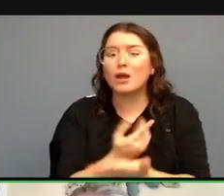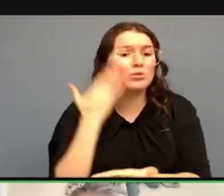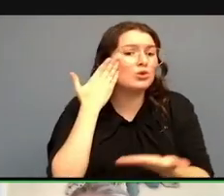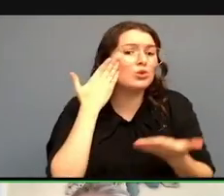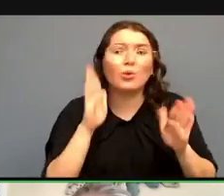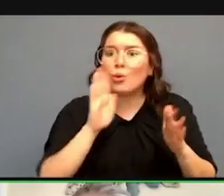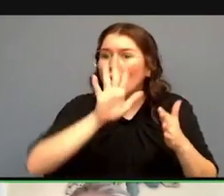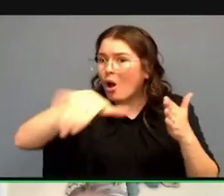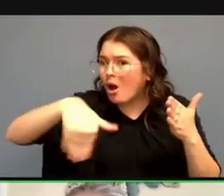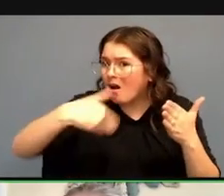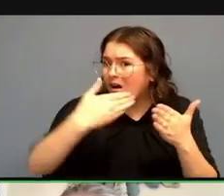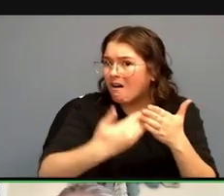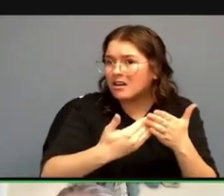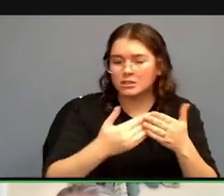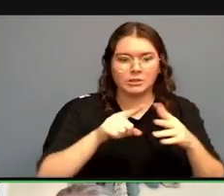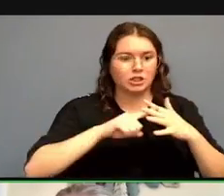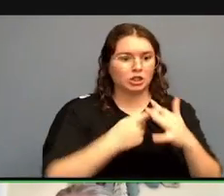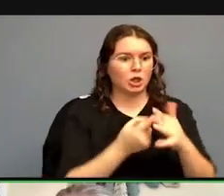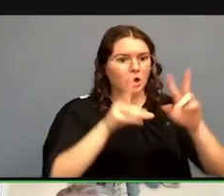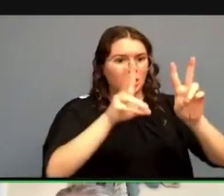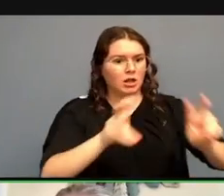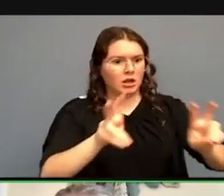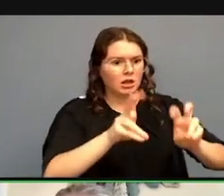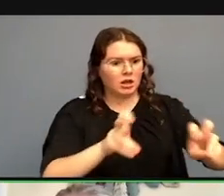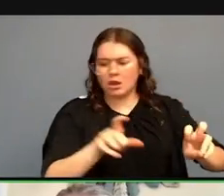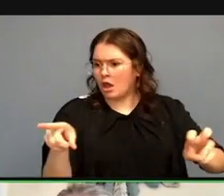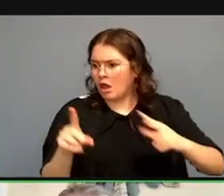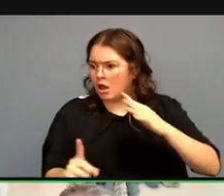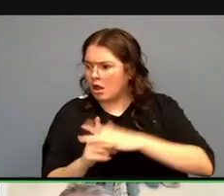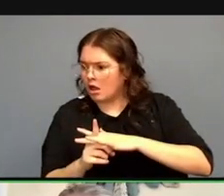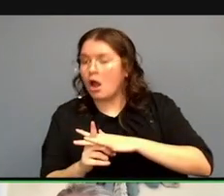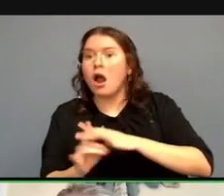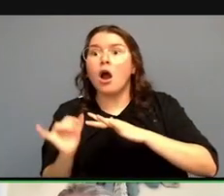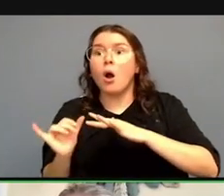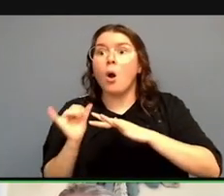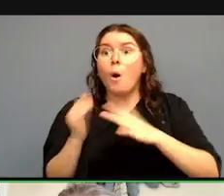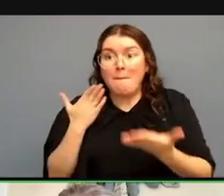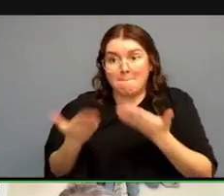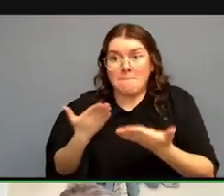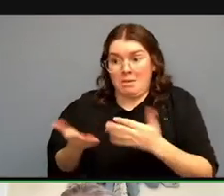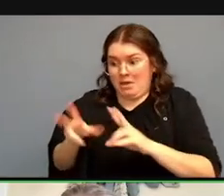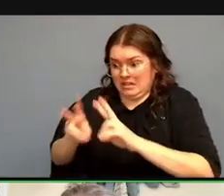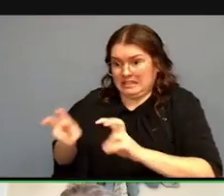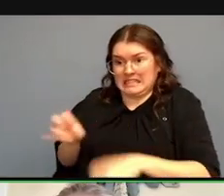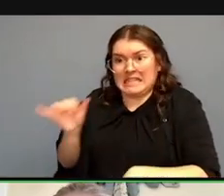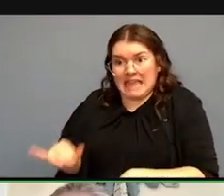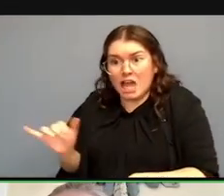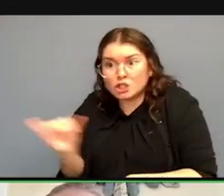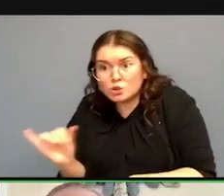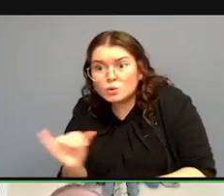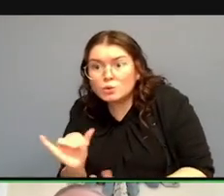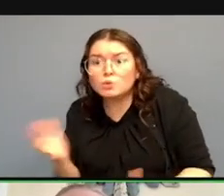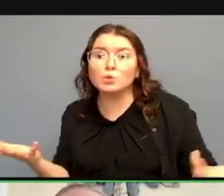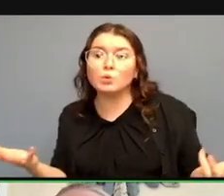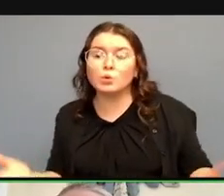we start doing assessment and things pop up and we go, oh, we should probably look in this area